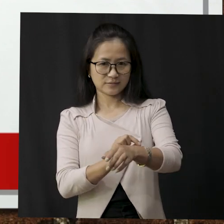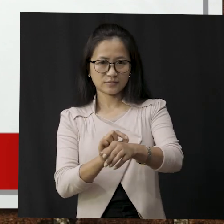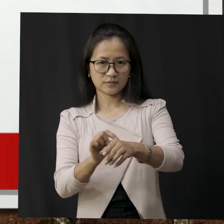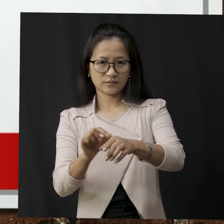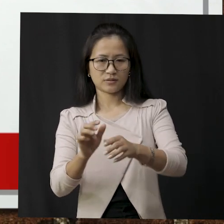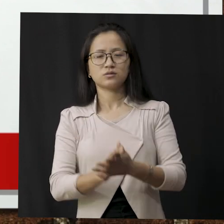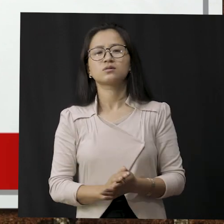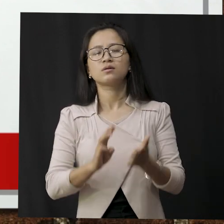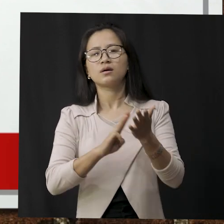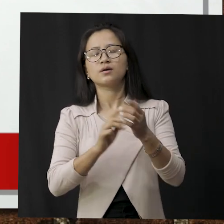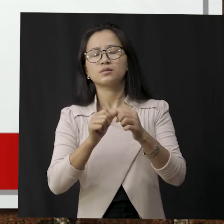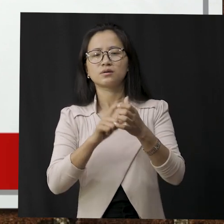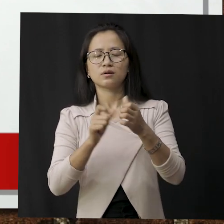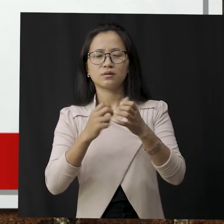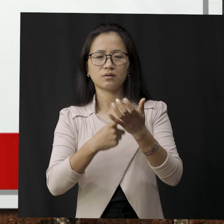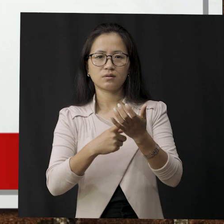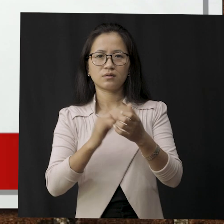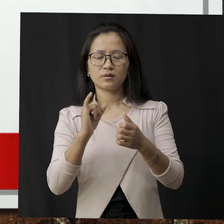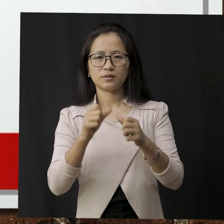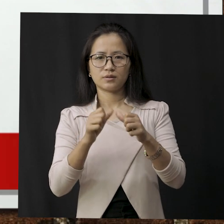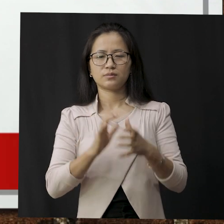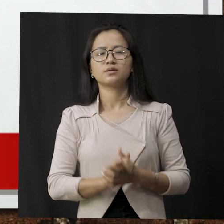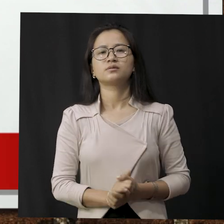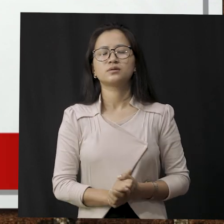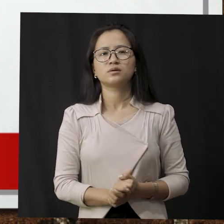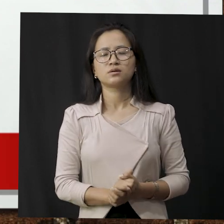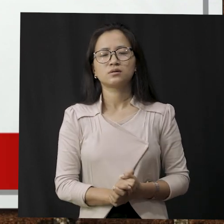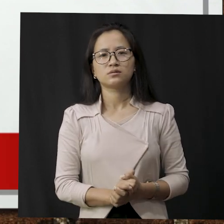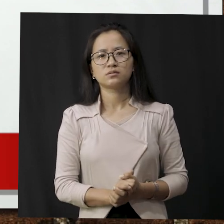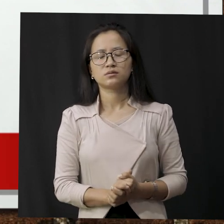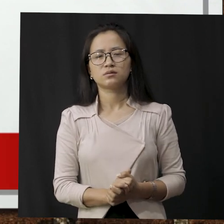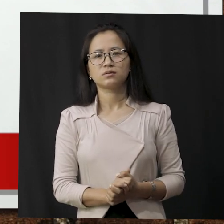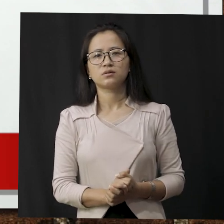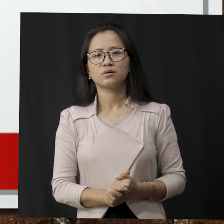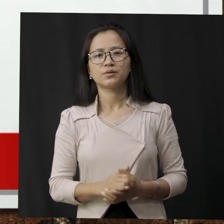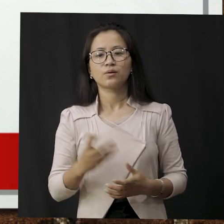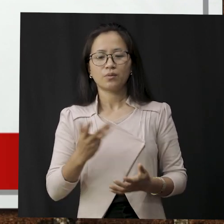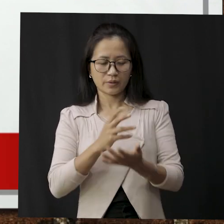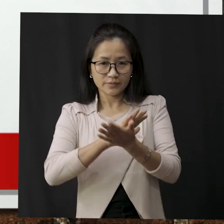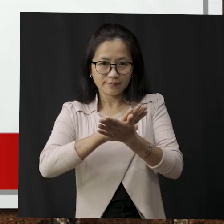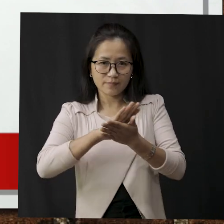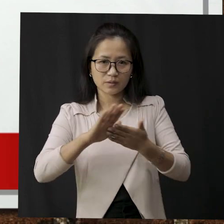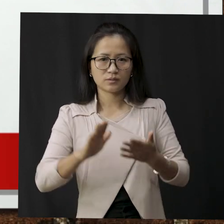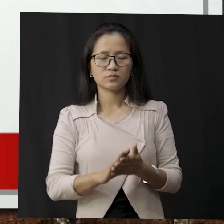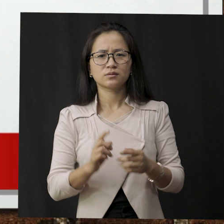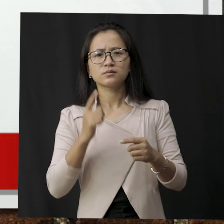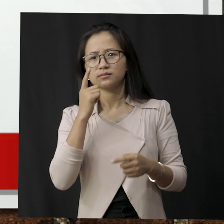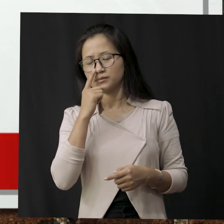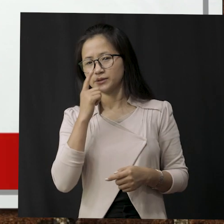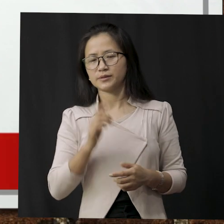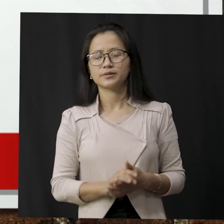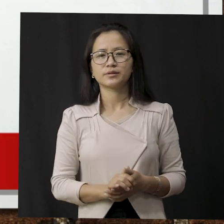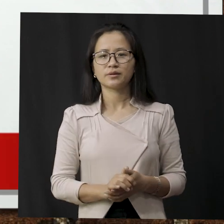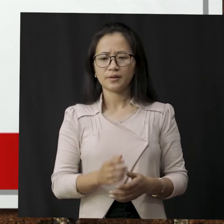called malaria. Okay, malaria. Now students, while cleaning, Tane, okay, your